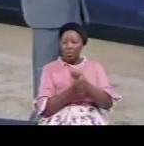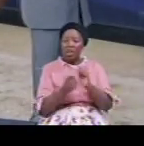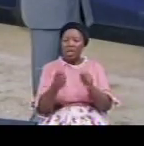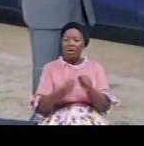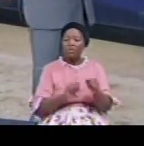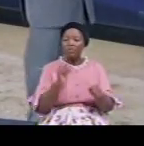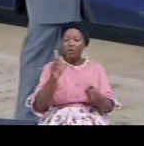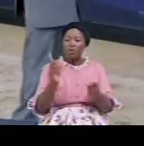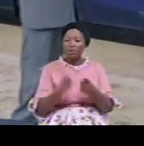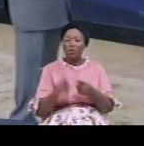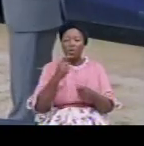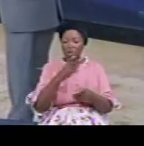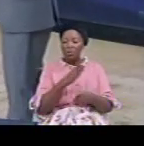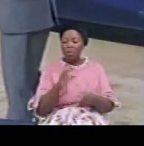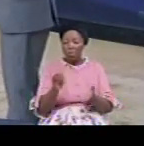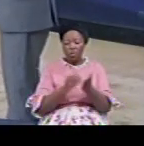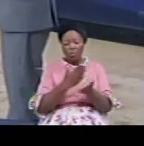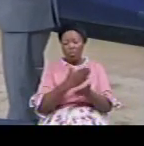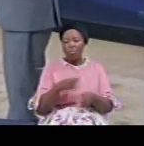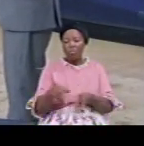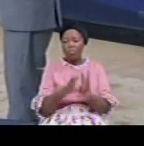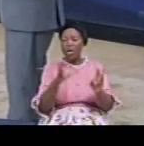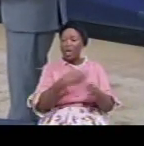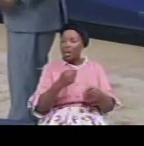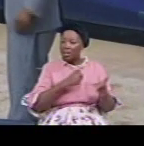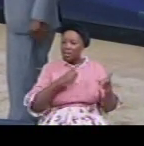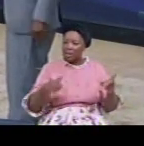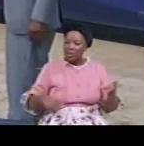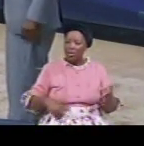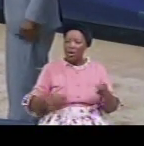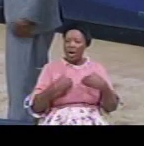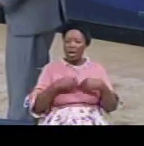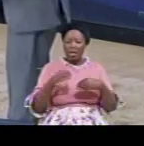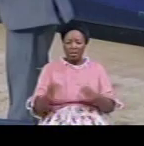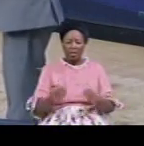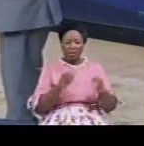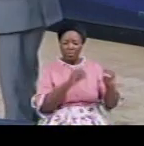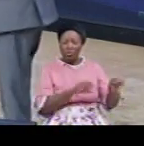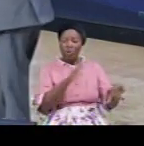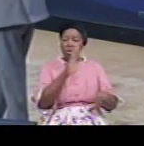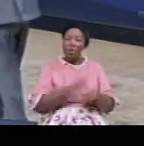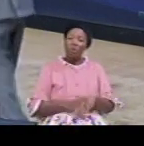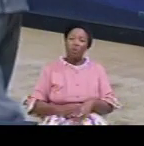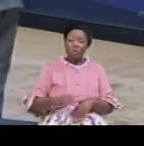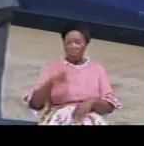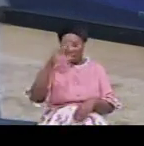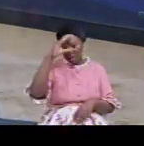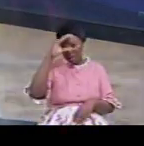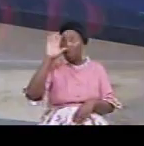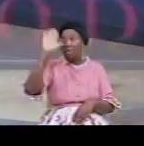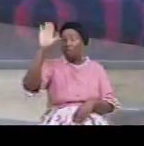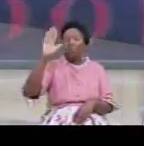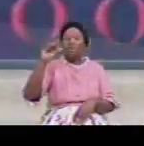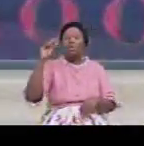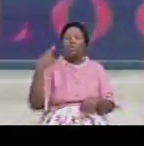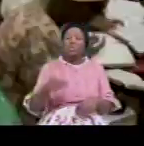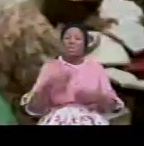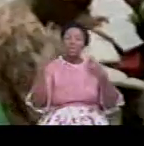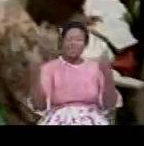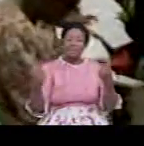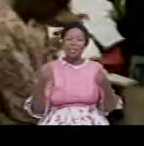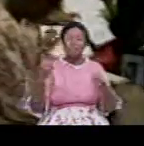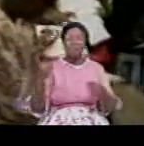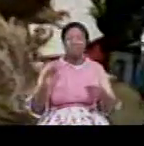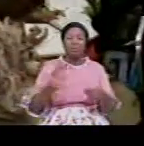own way, and the Lord has laid on him the iniquity of us all.